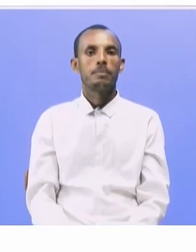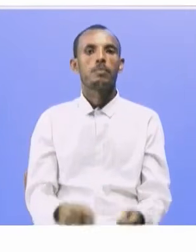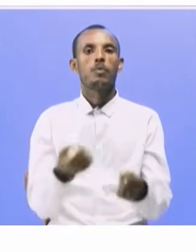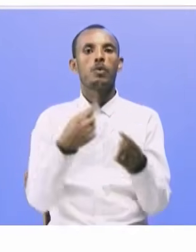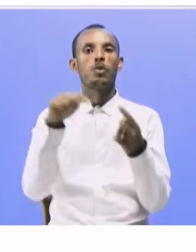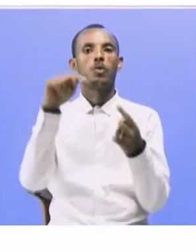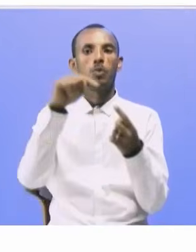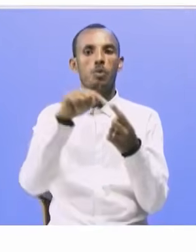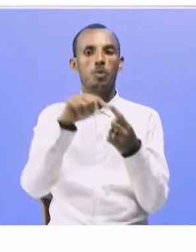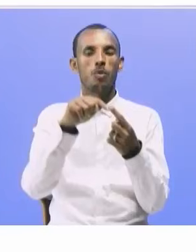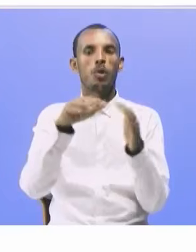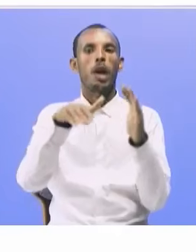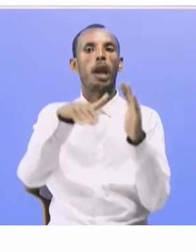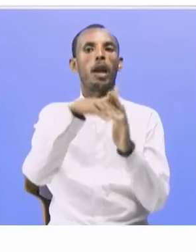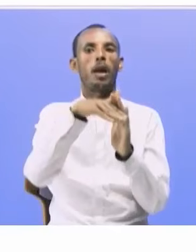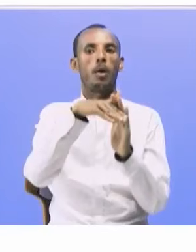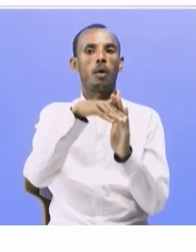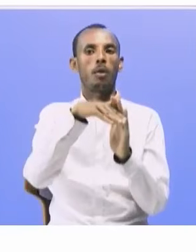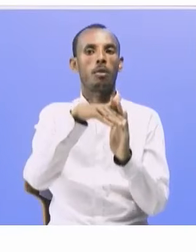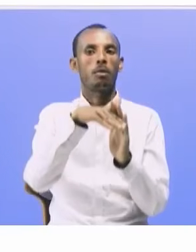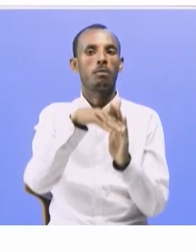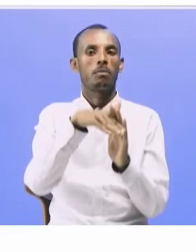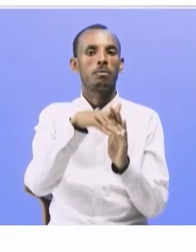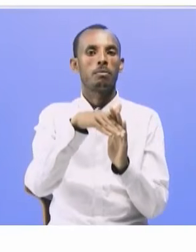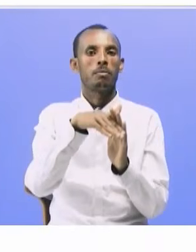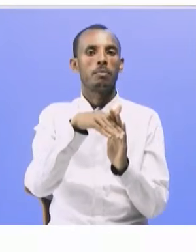to denote